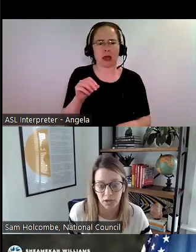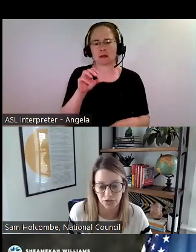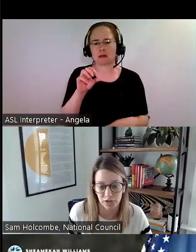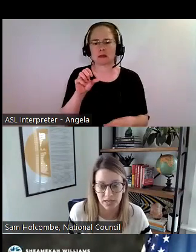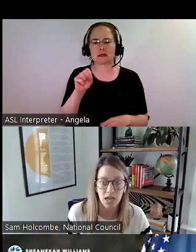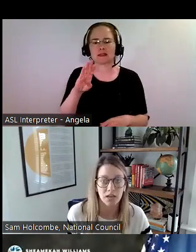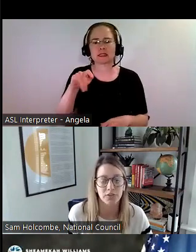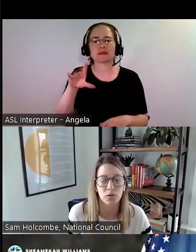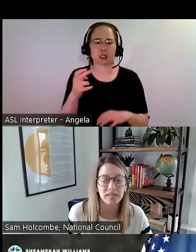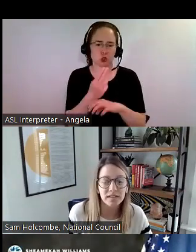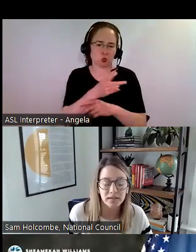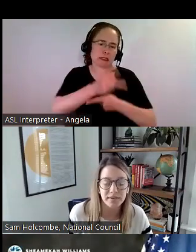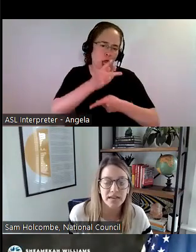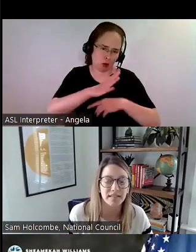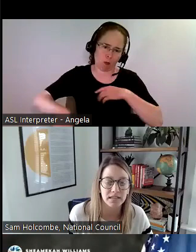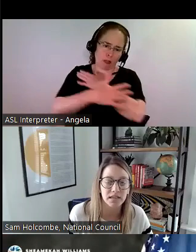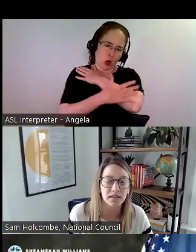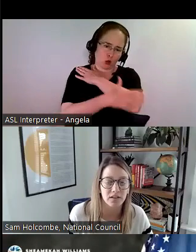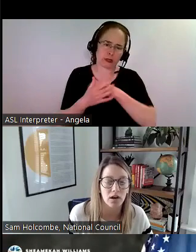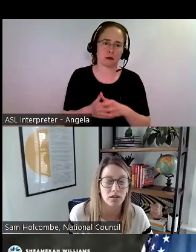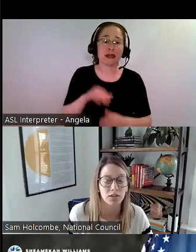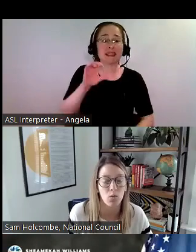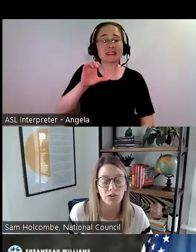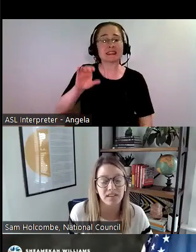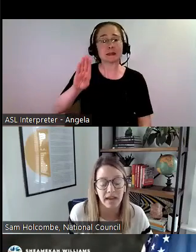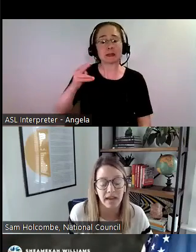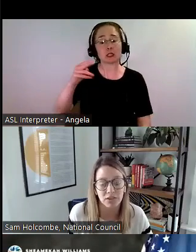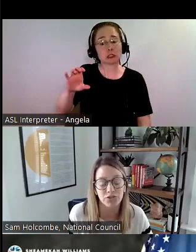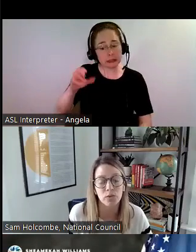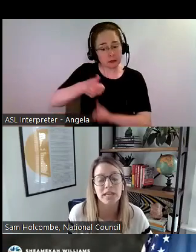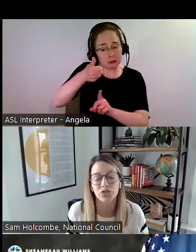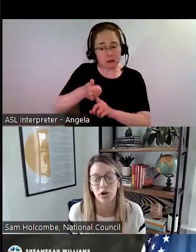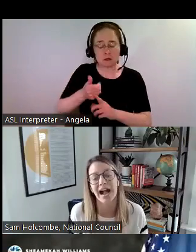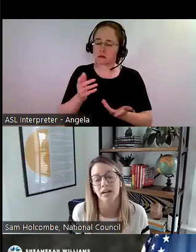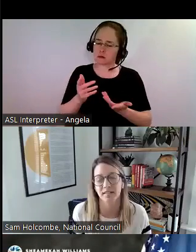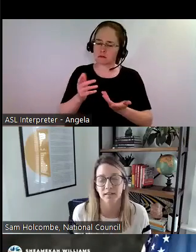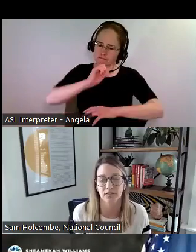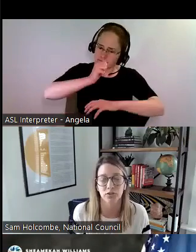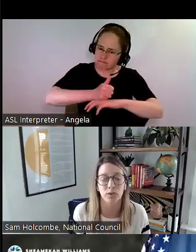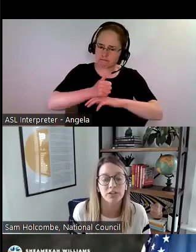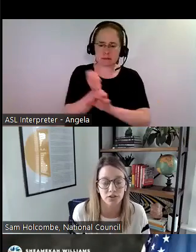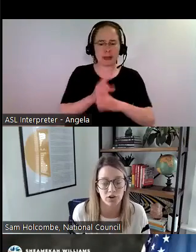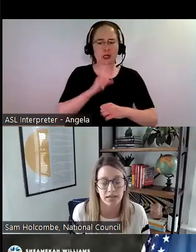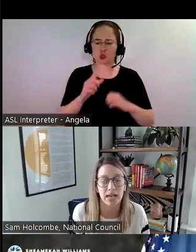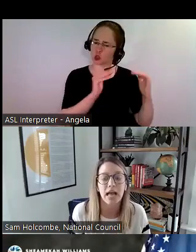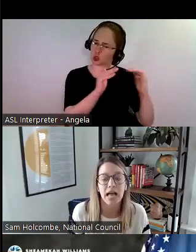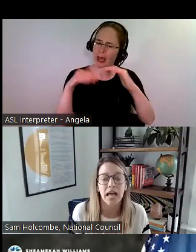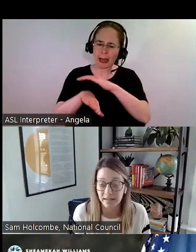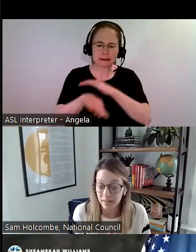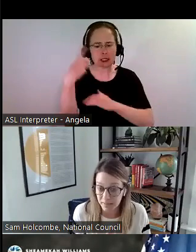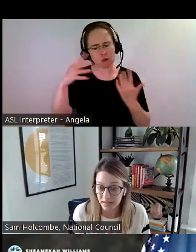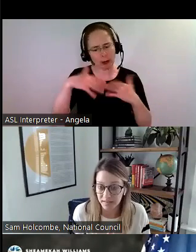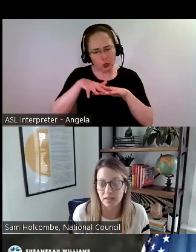care across the country. So CCBHCs, are designed to ensure access to